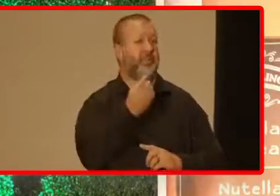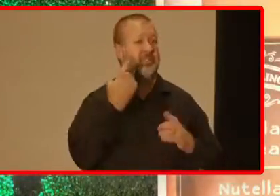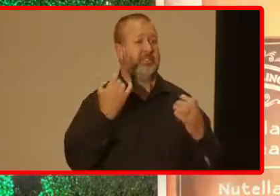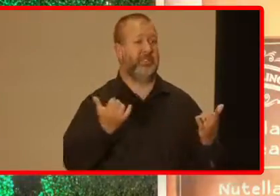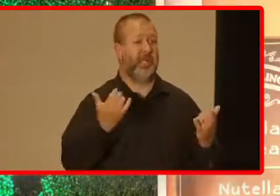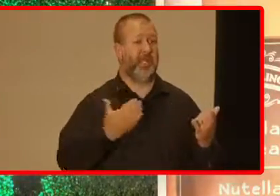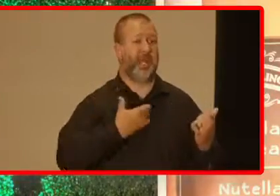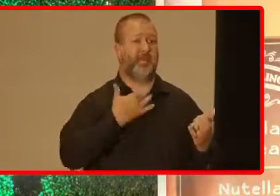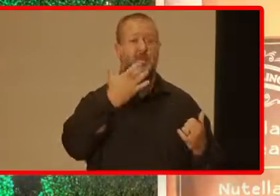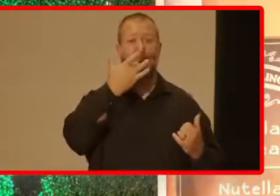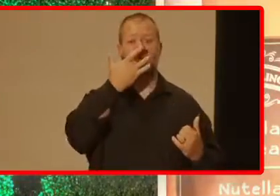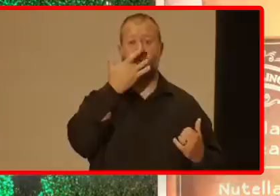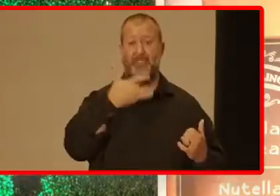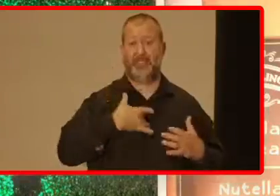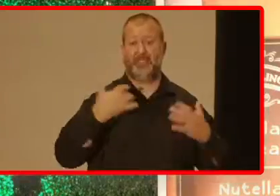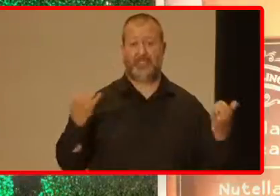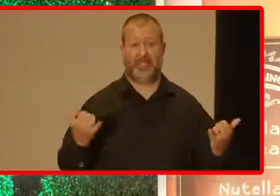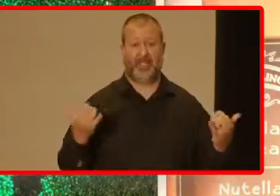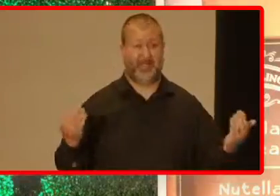is having a birthday.